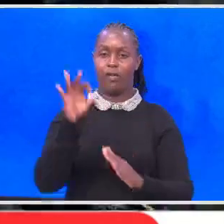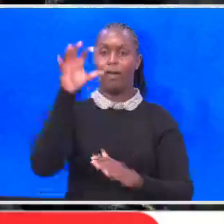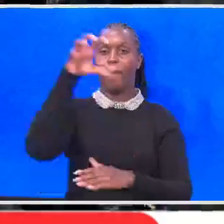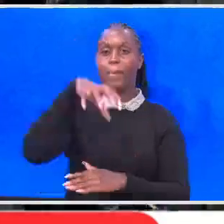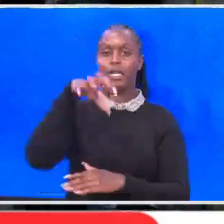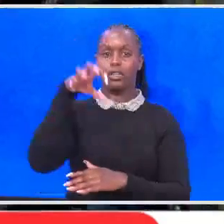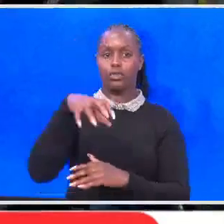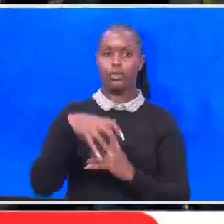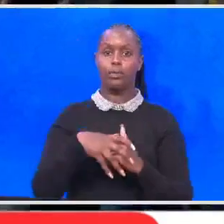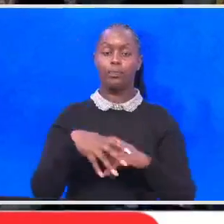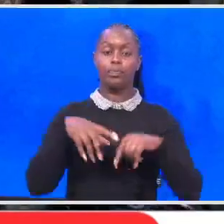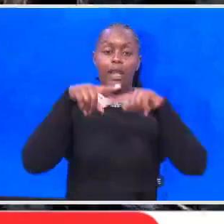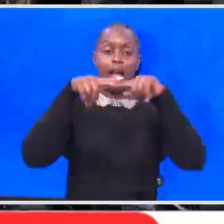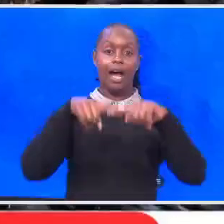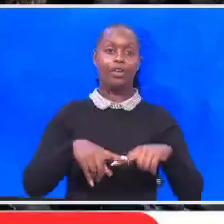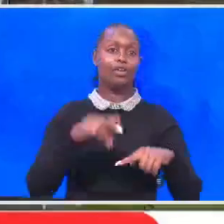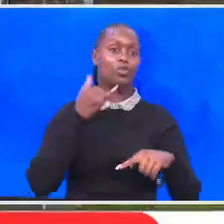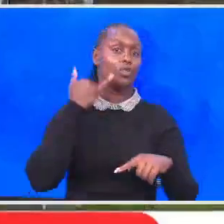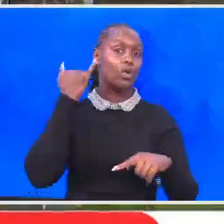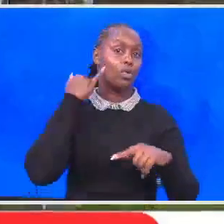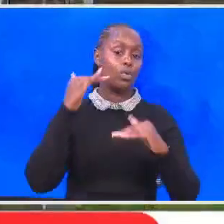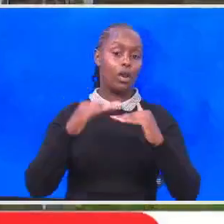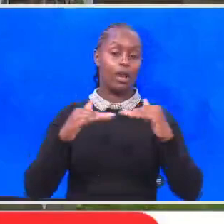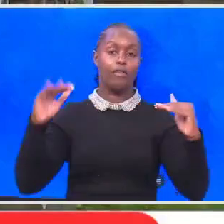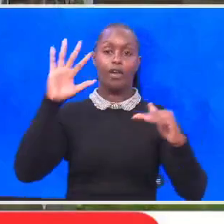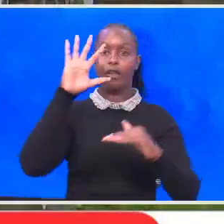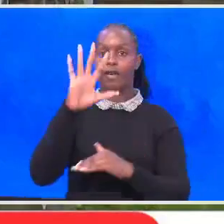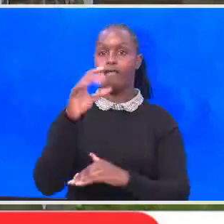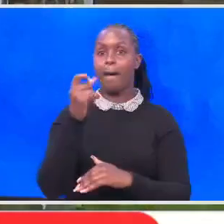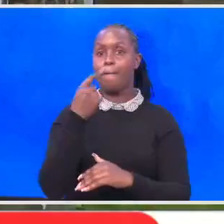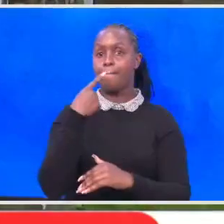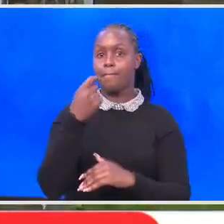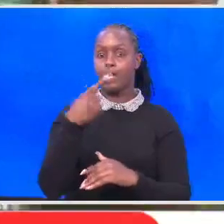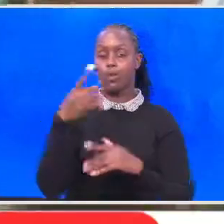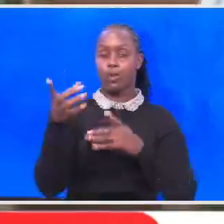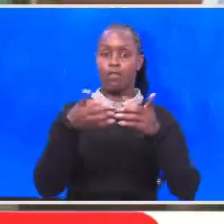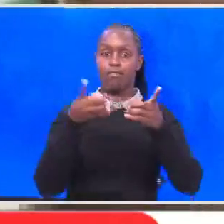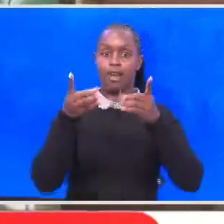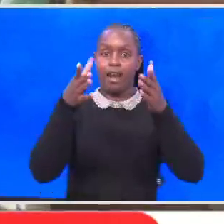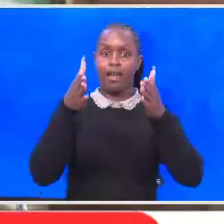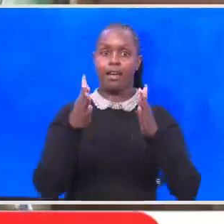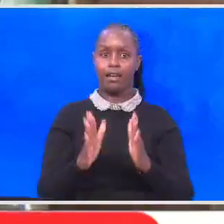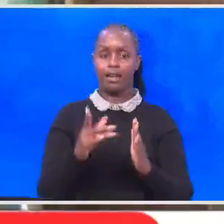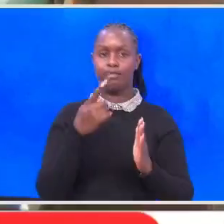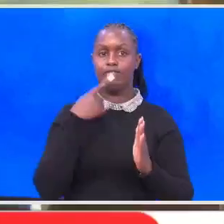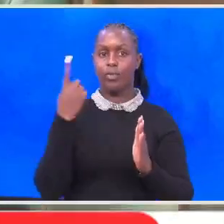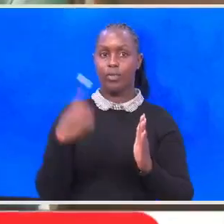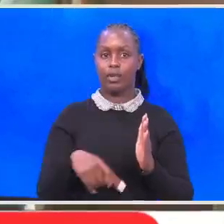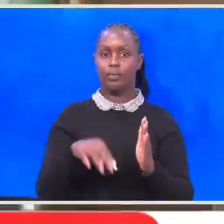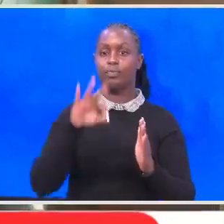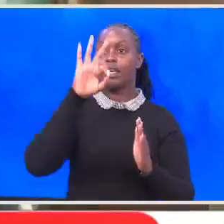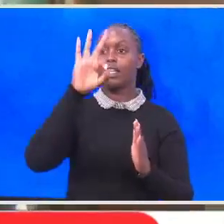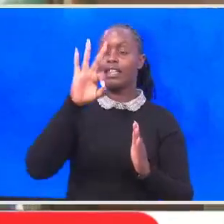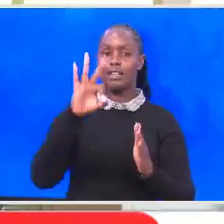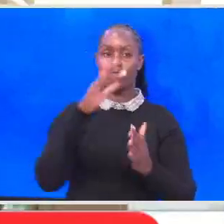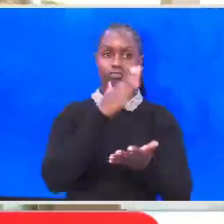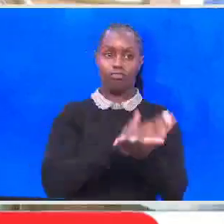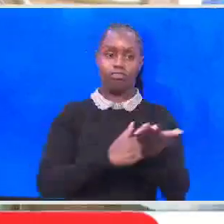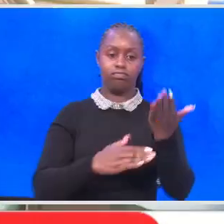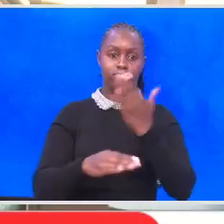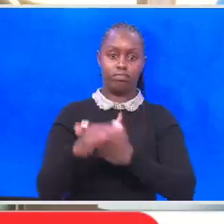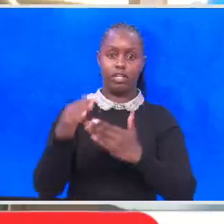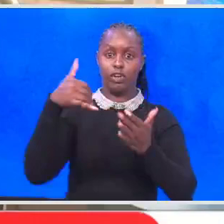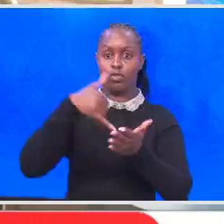shuttle. According to the Nakuru Level 5 Medical Superintendent James Waweru, 3 casualties, among them a